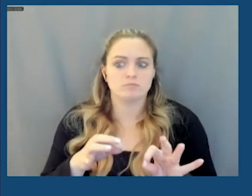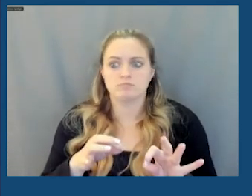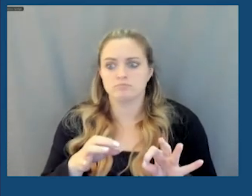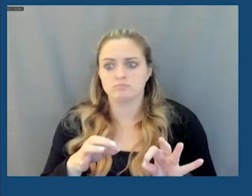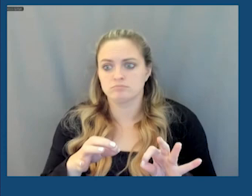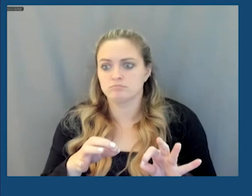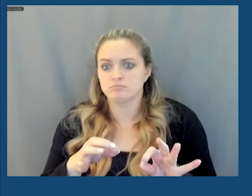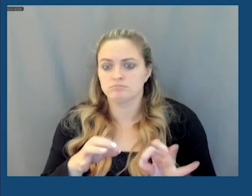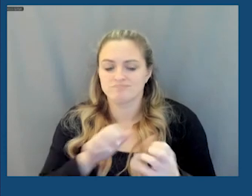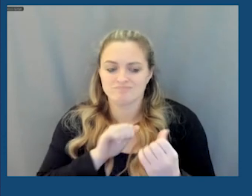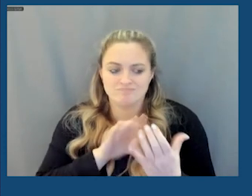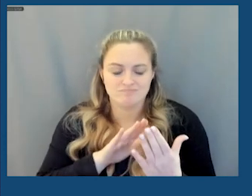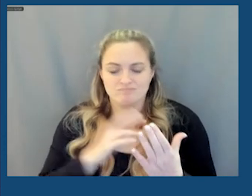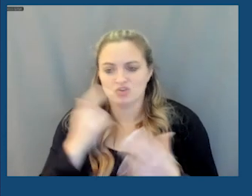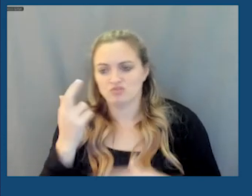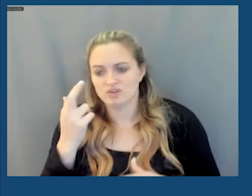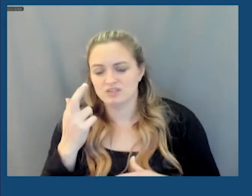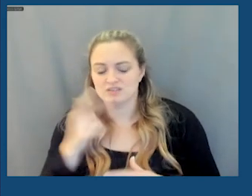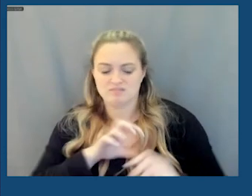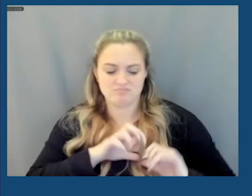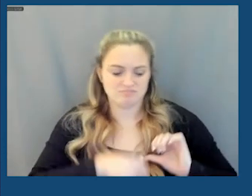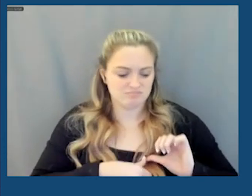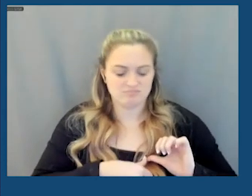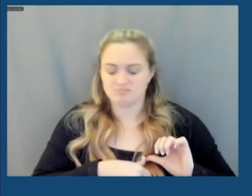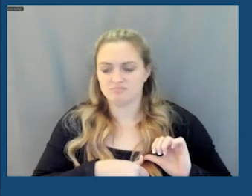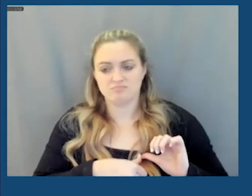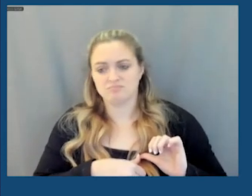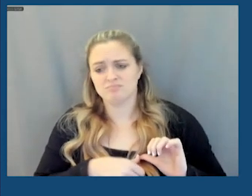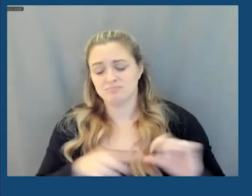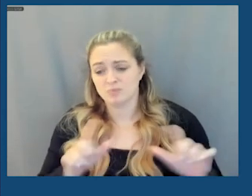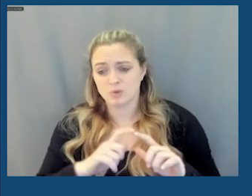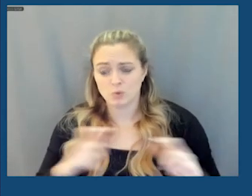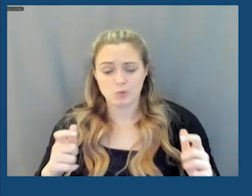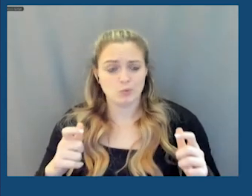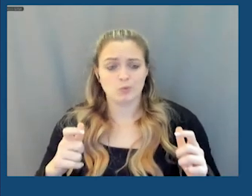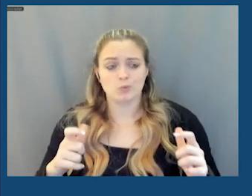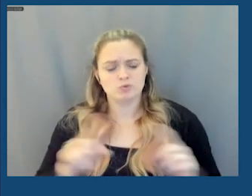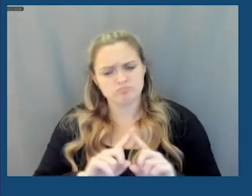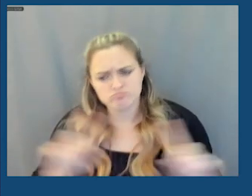of hurt and pain, and we can make a huge difference